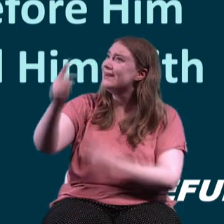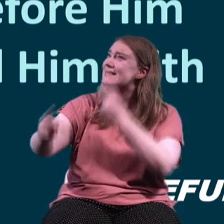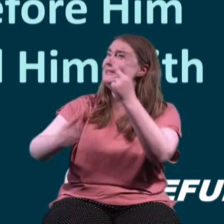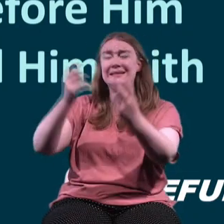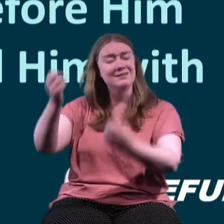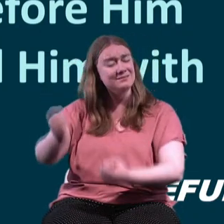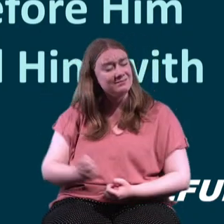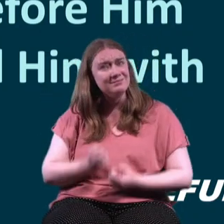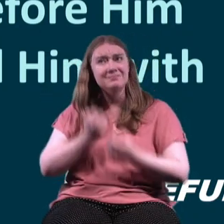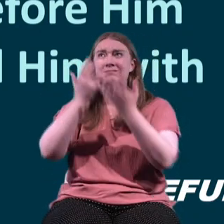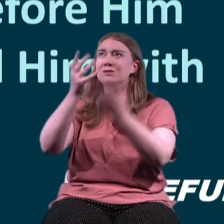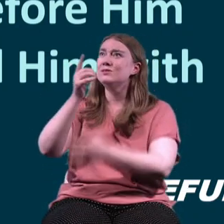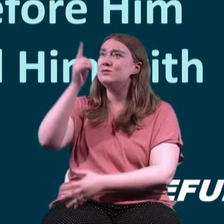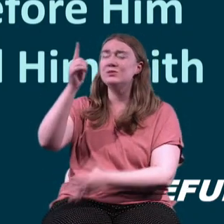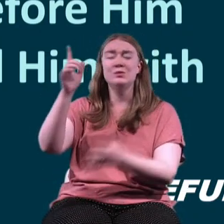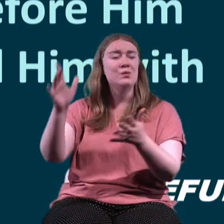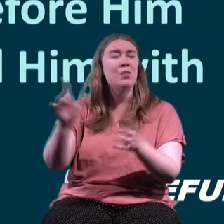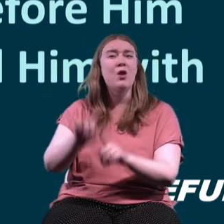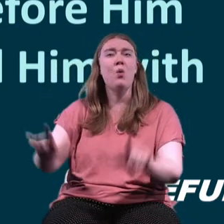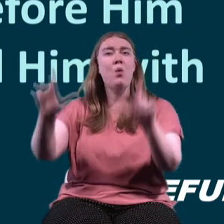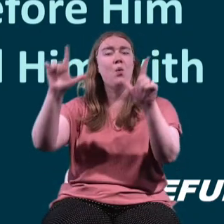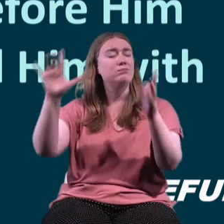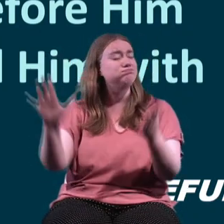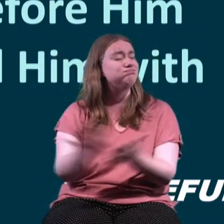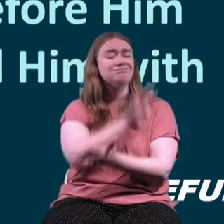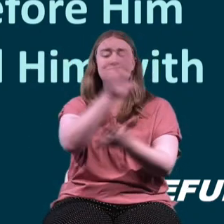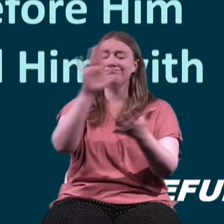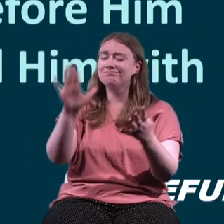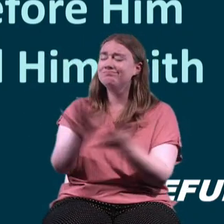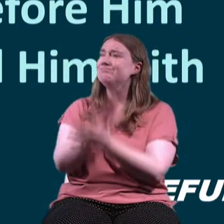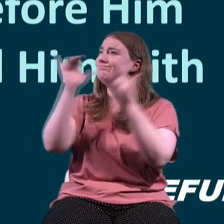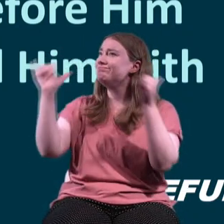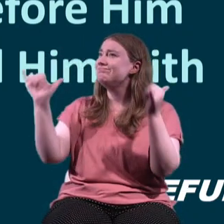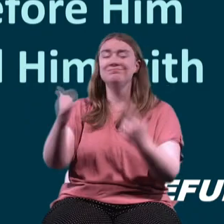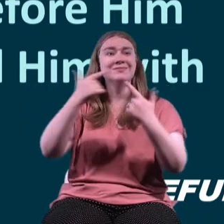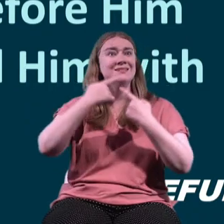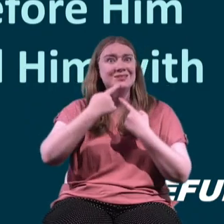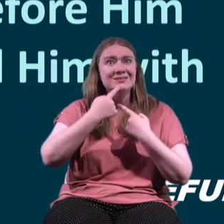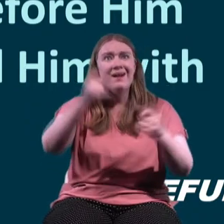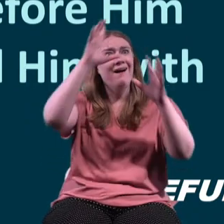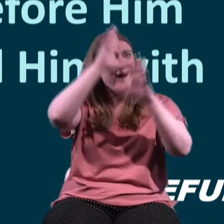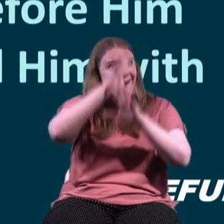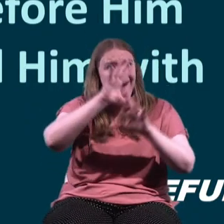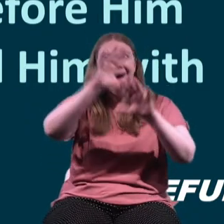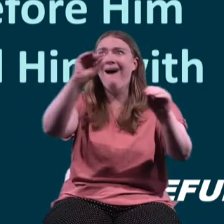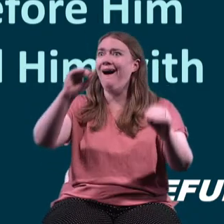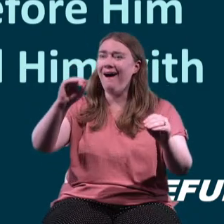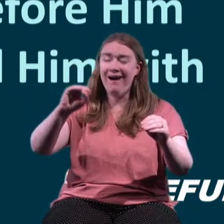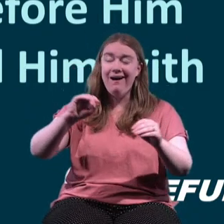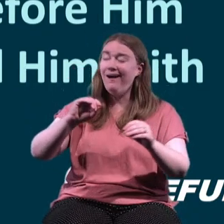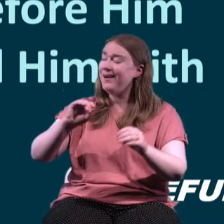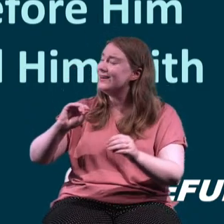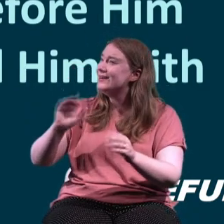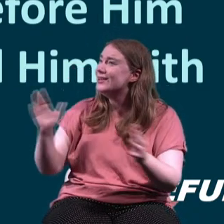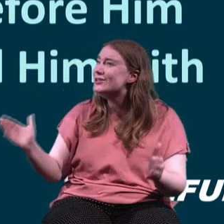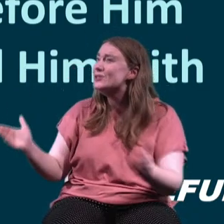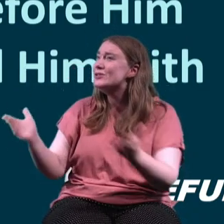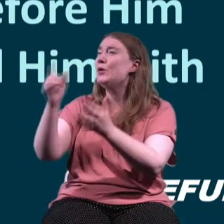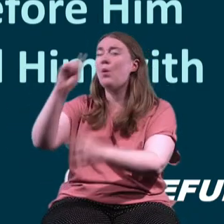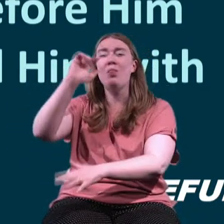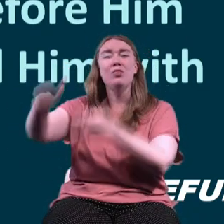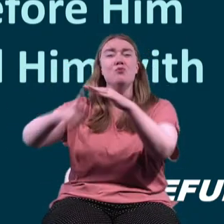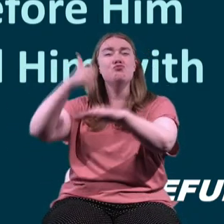Let us sing for joy to the Lord. Let us shout aloud to the rock of our